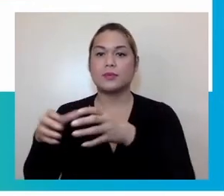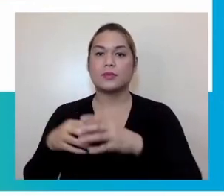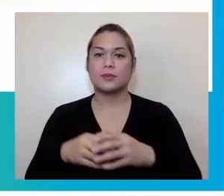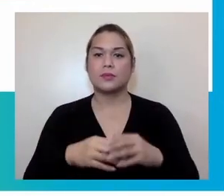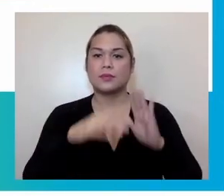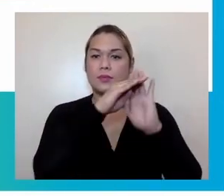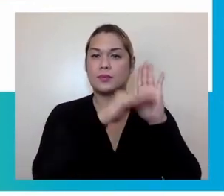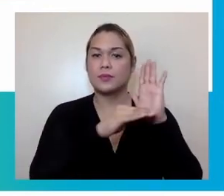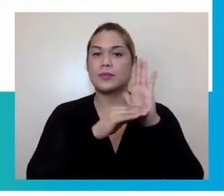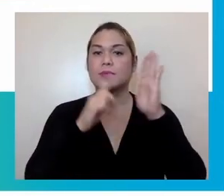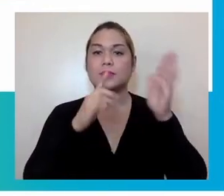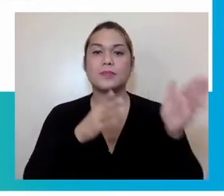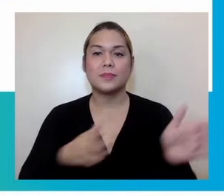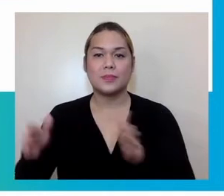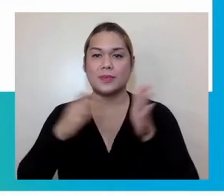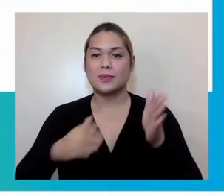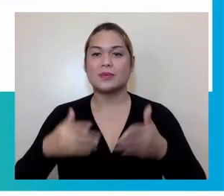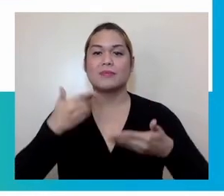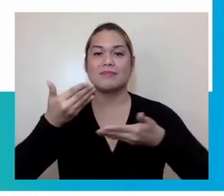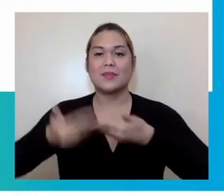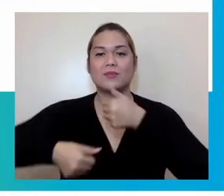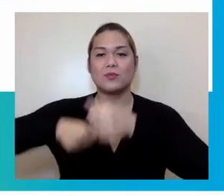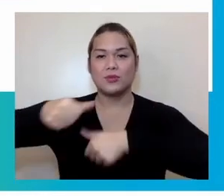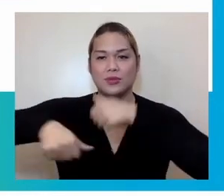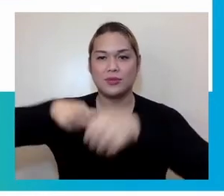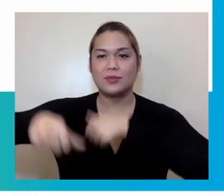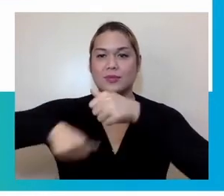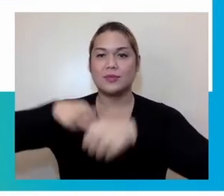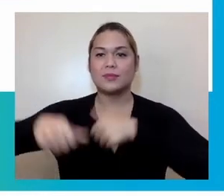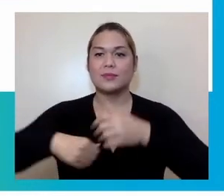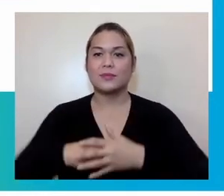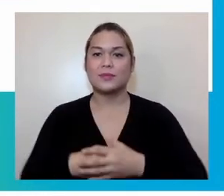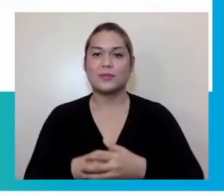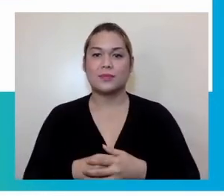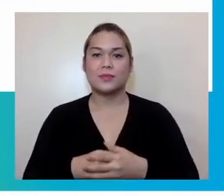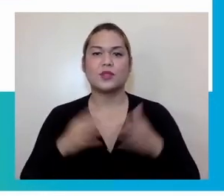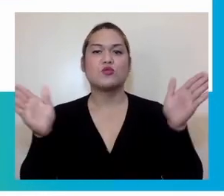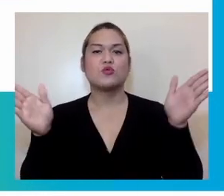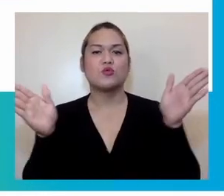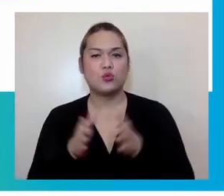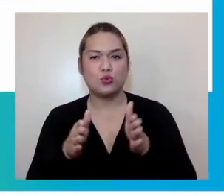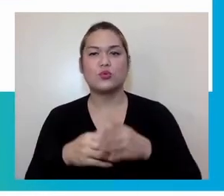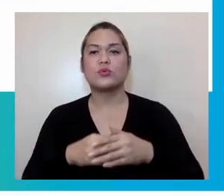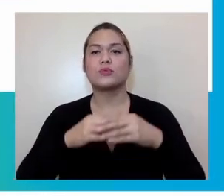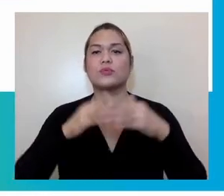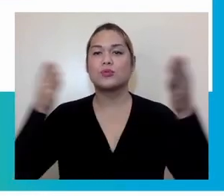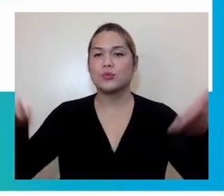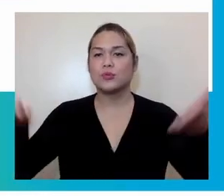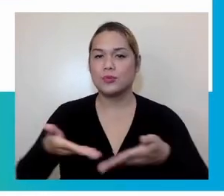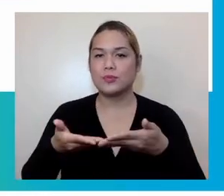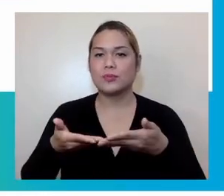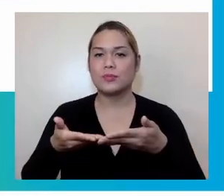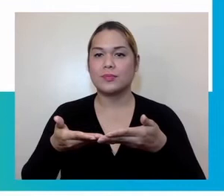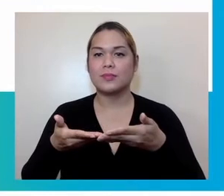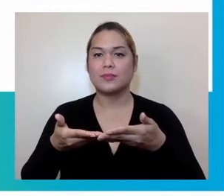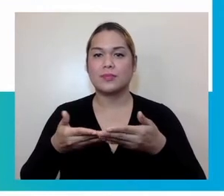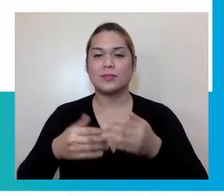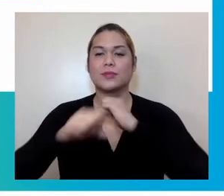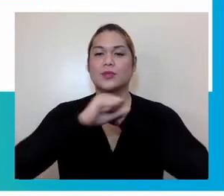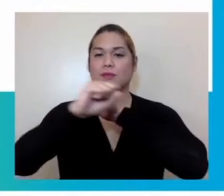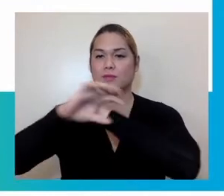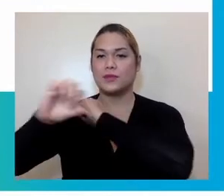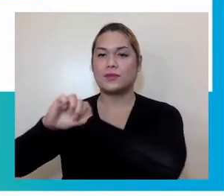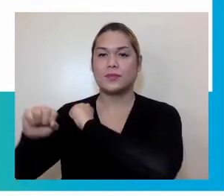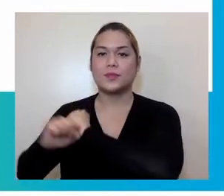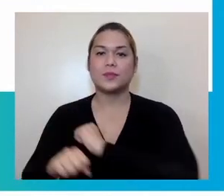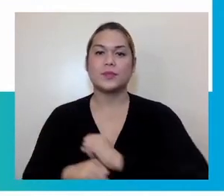work, and provide a short introduction to the Fossil Free ADB campaign before handing over to Mr. Roger Fisher to